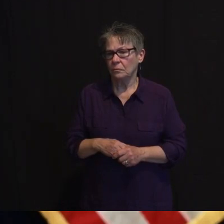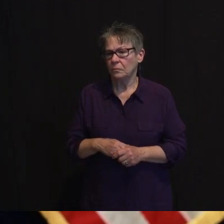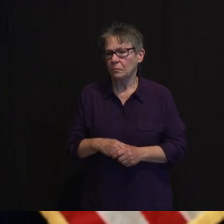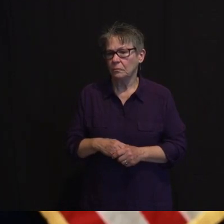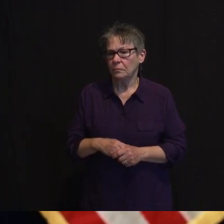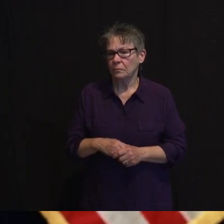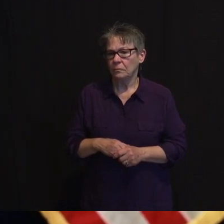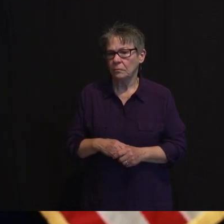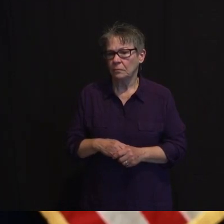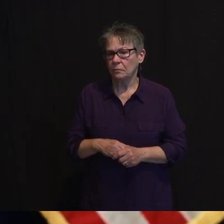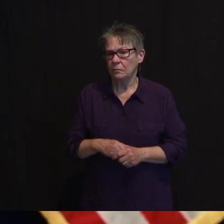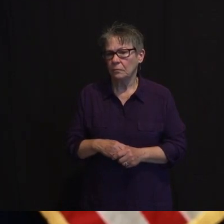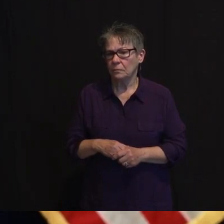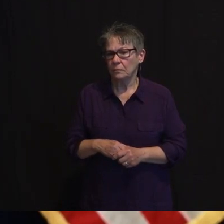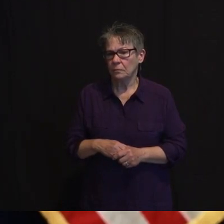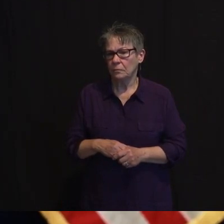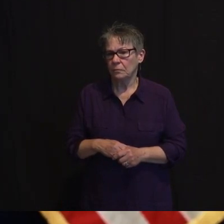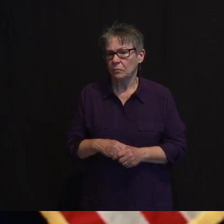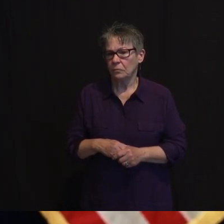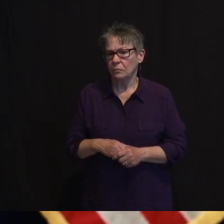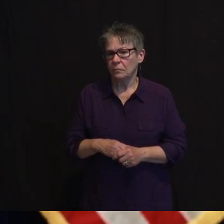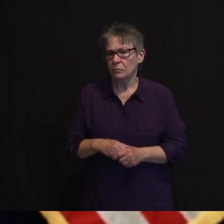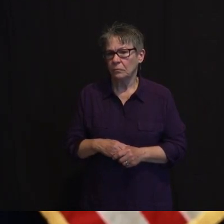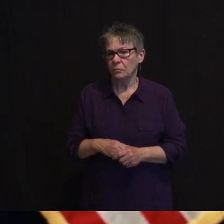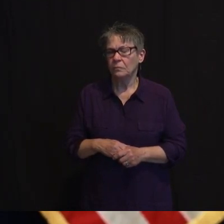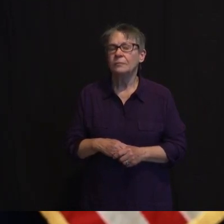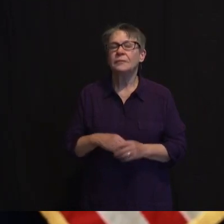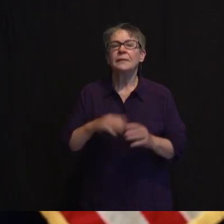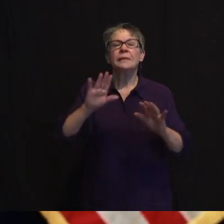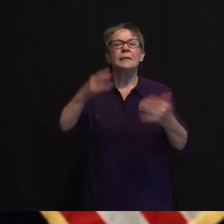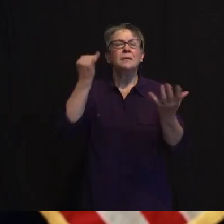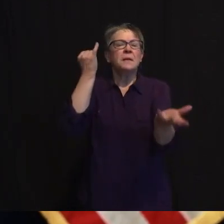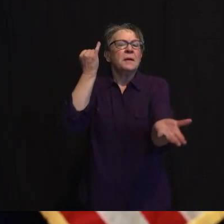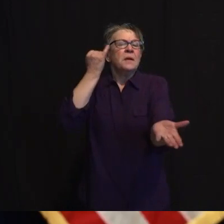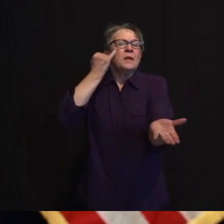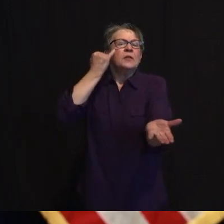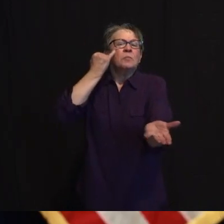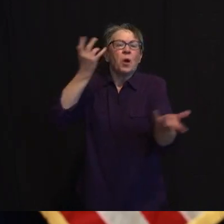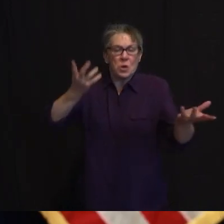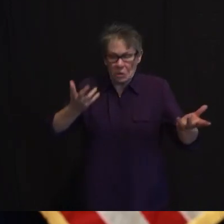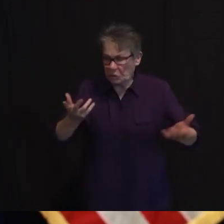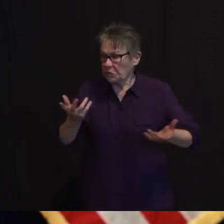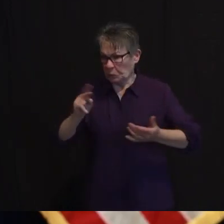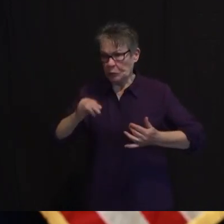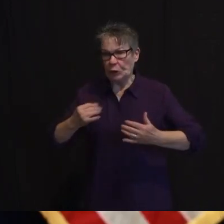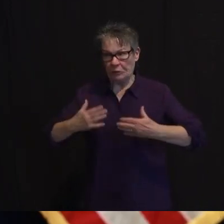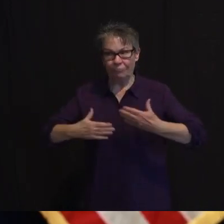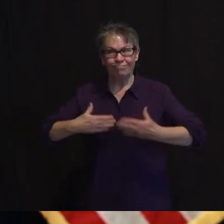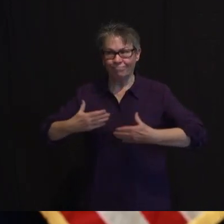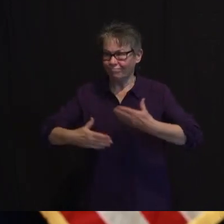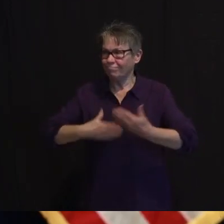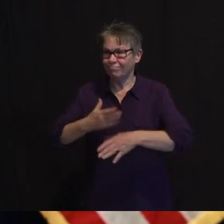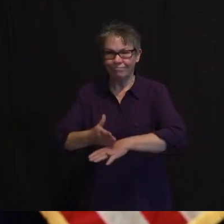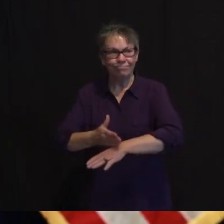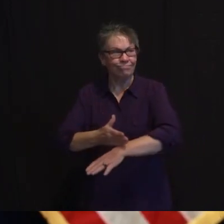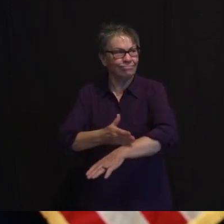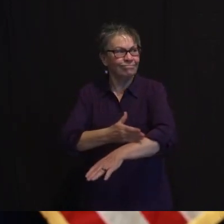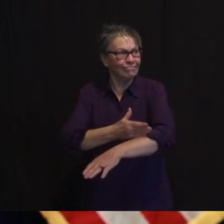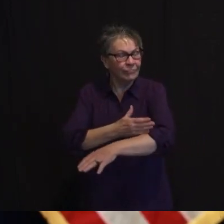spread again, we have to, I think you'd agree with me, we have to have some high degree of confidence that healthcare